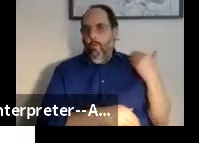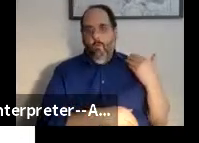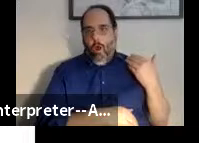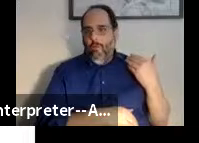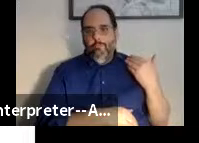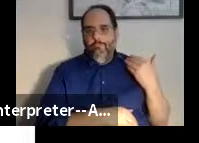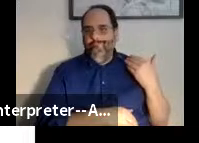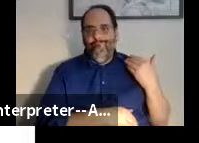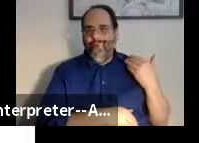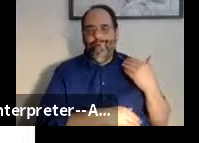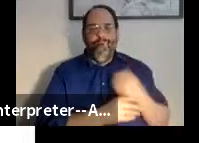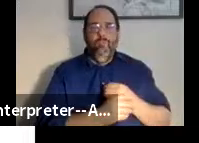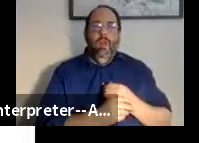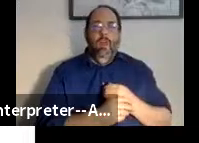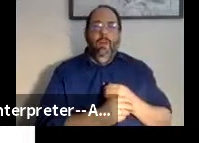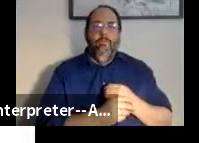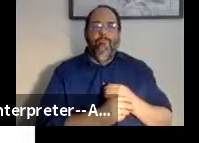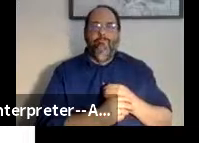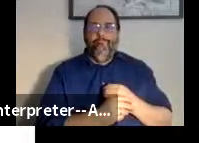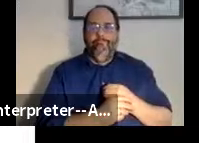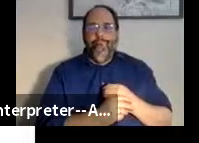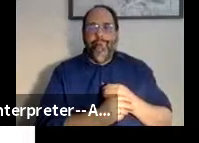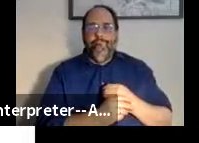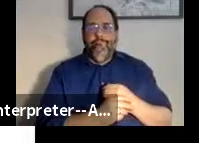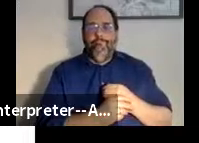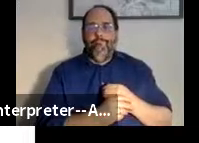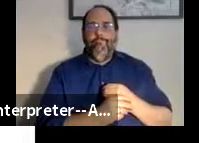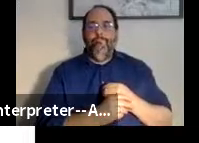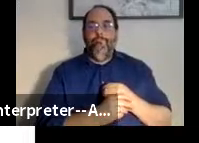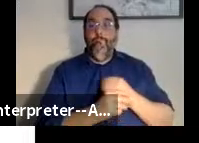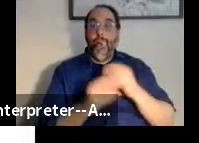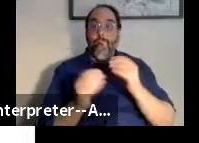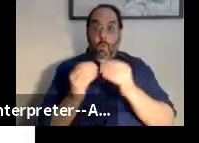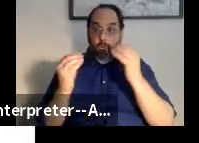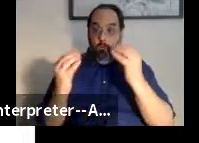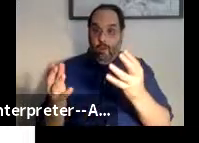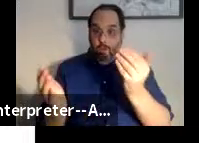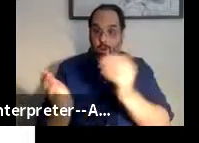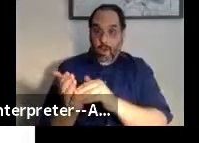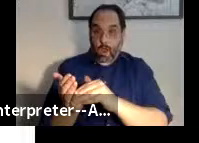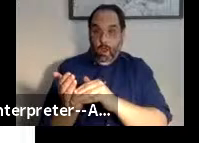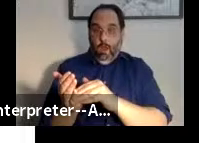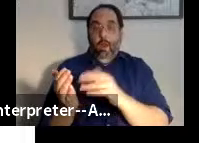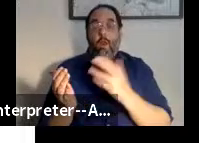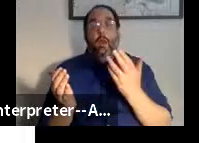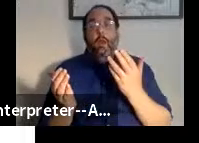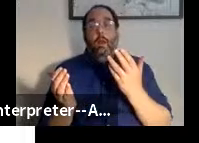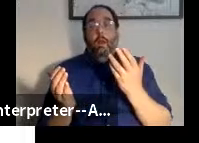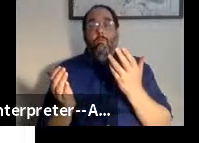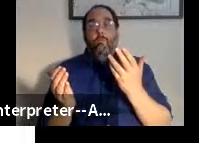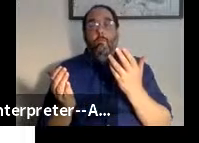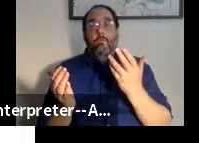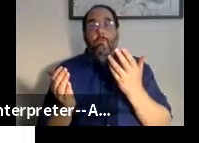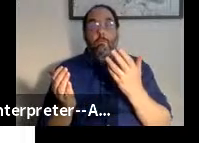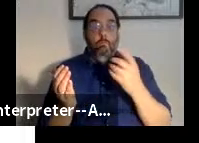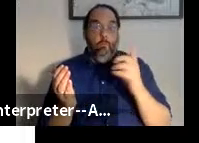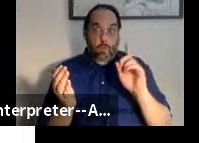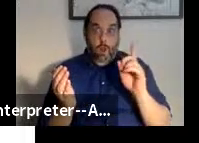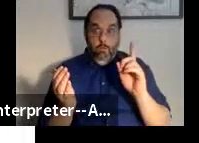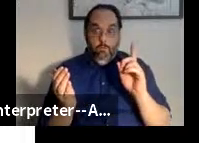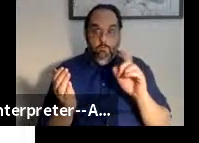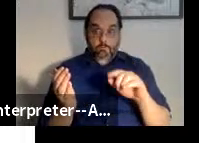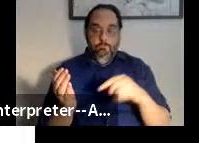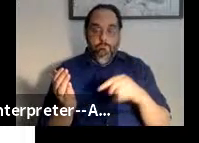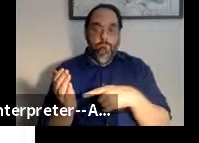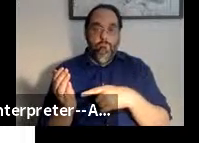the earlier standard. Okay. More information again could be got on this information about